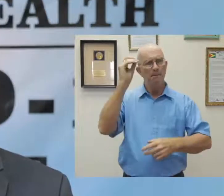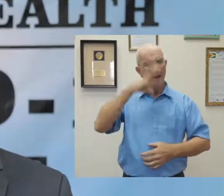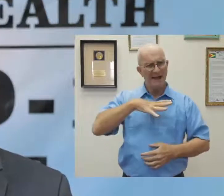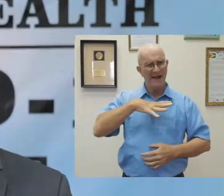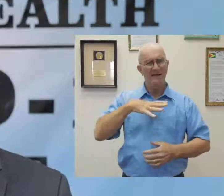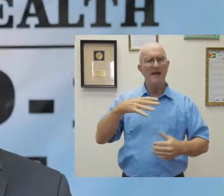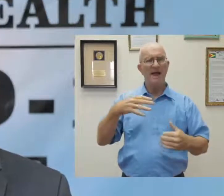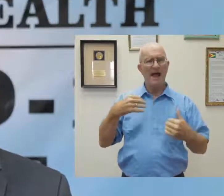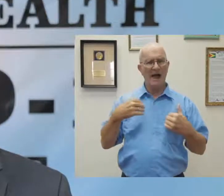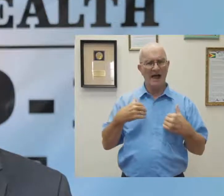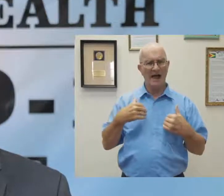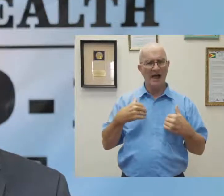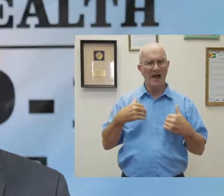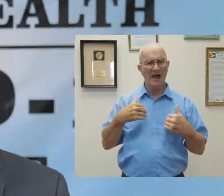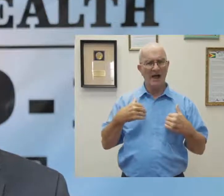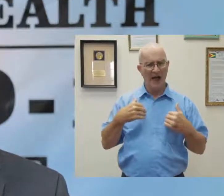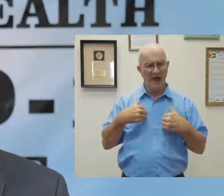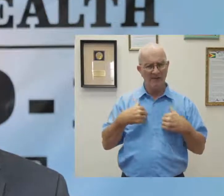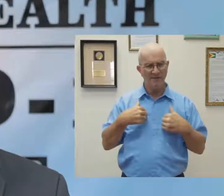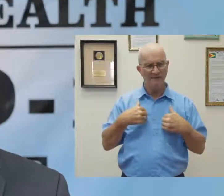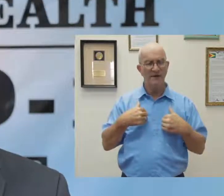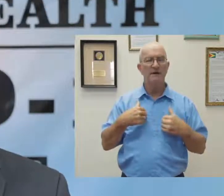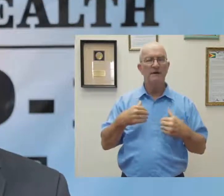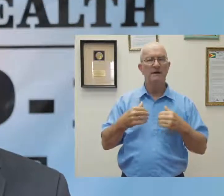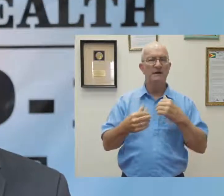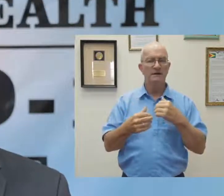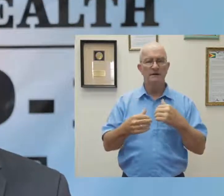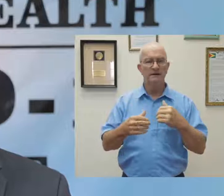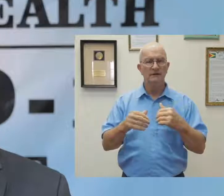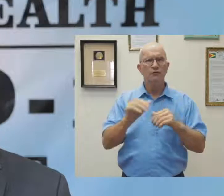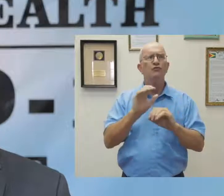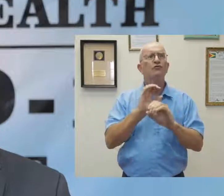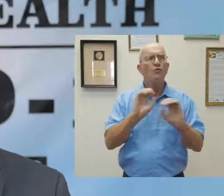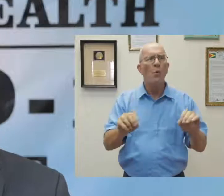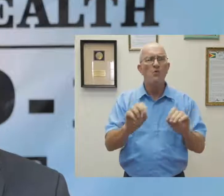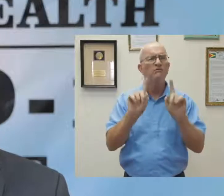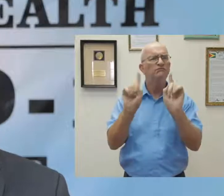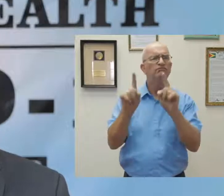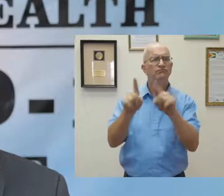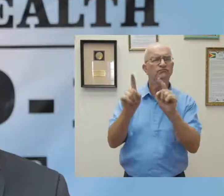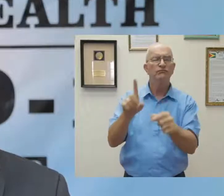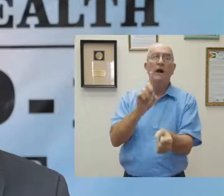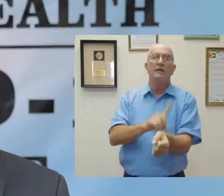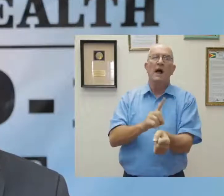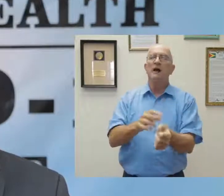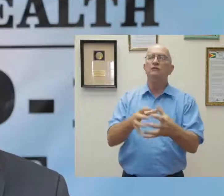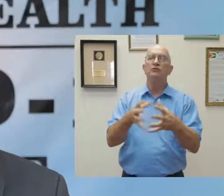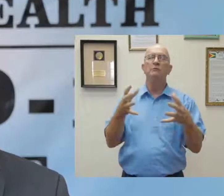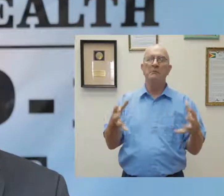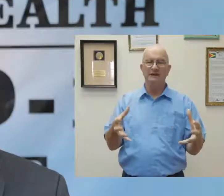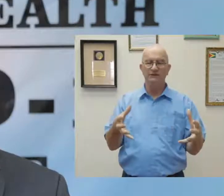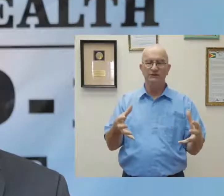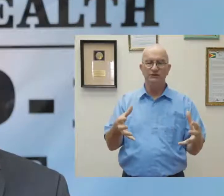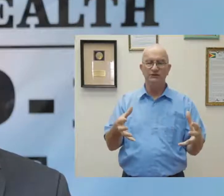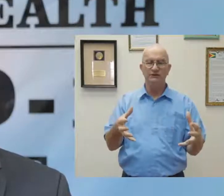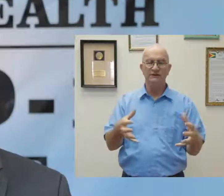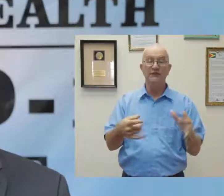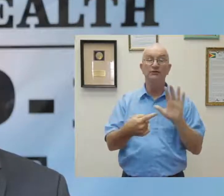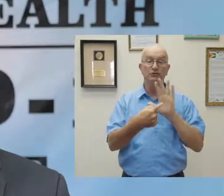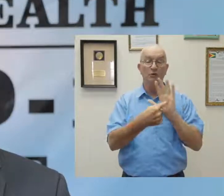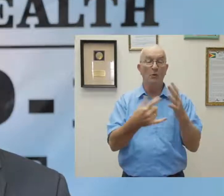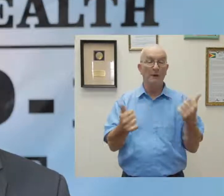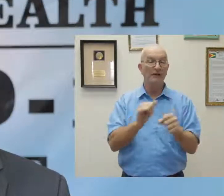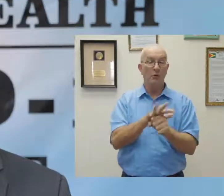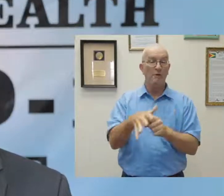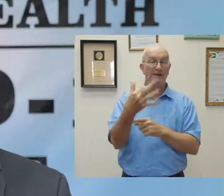have poor health-seeking behavior. This is further emphasized by the current situation.